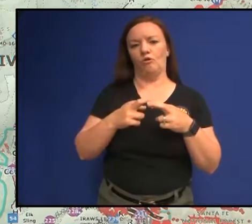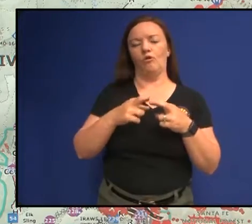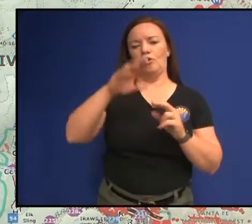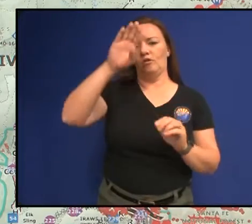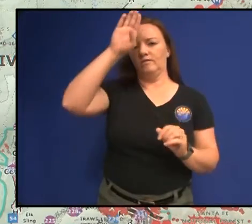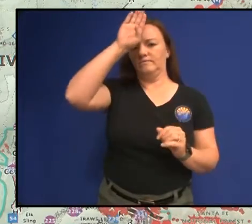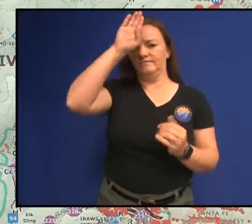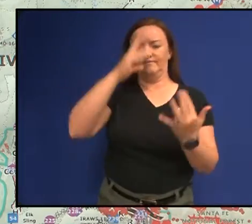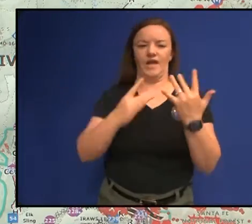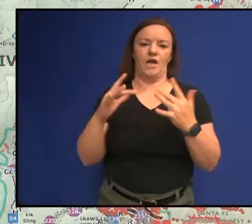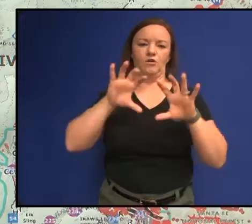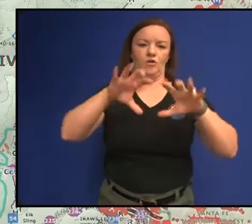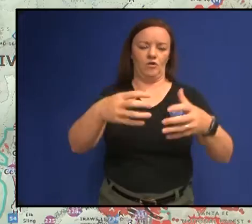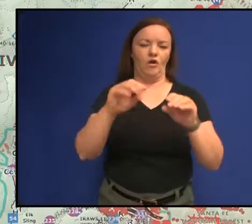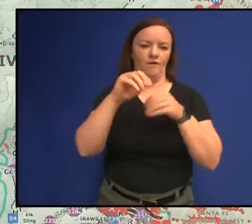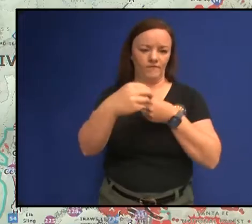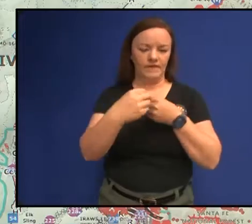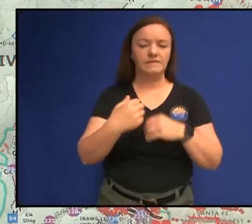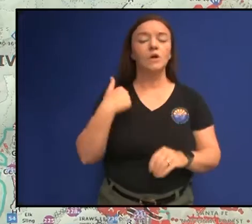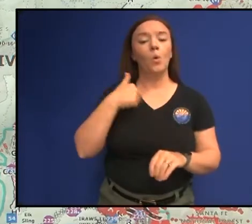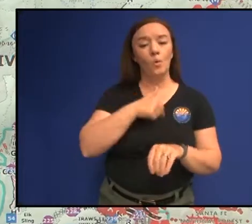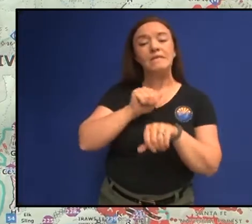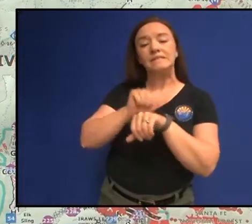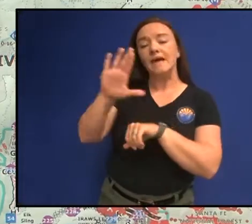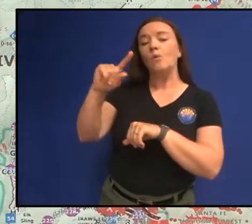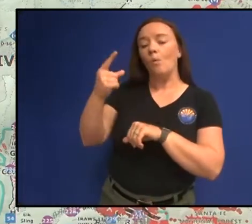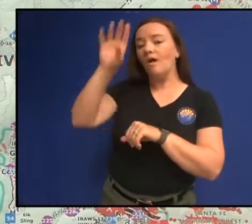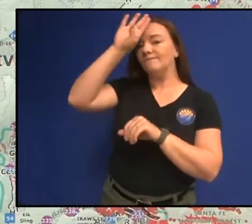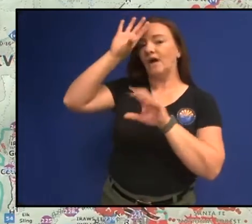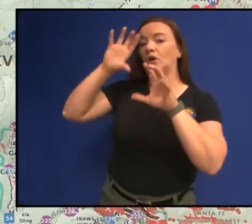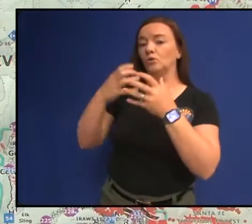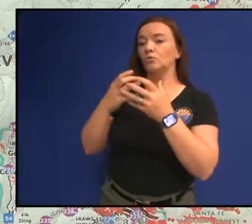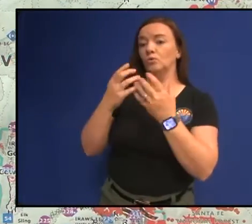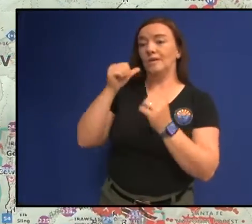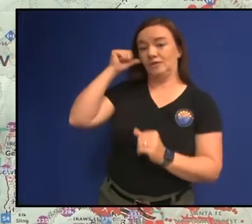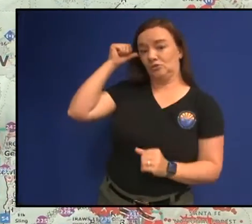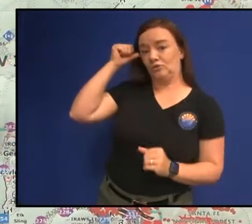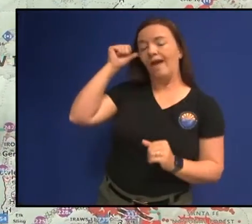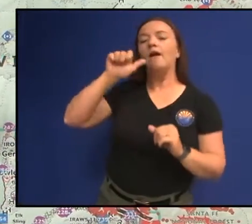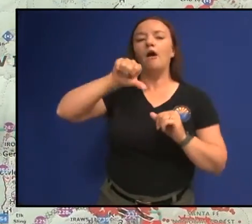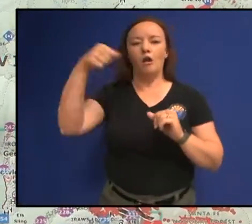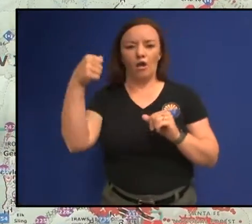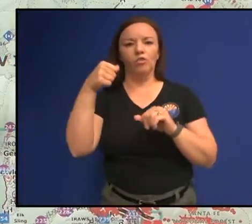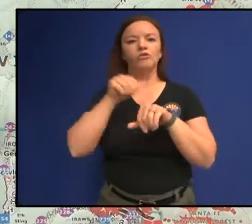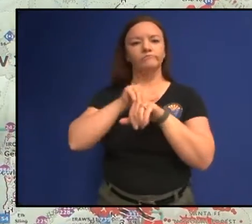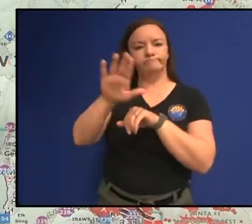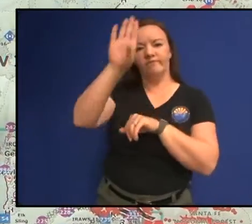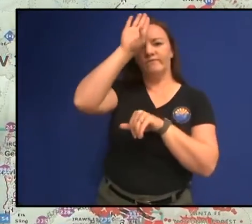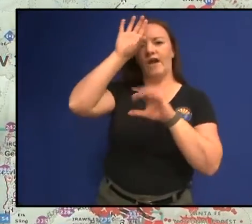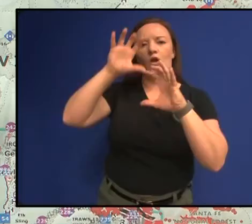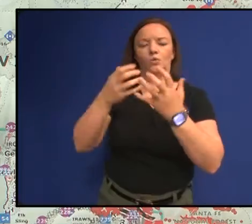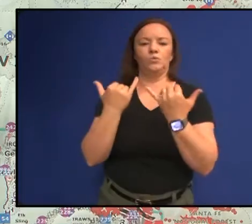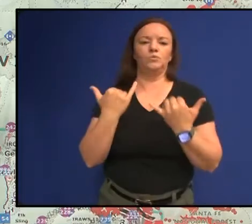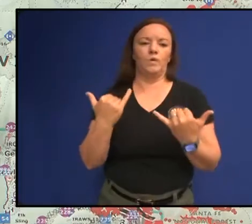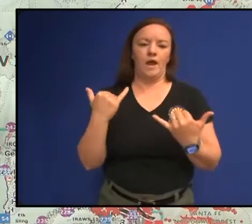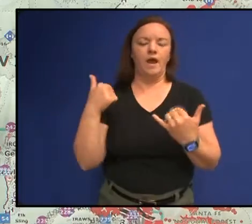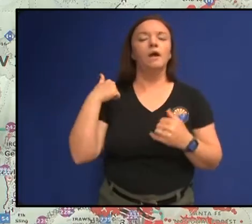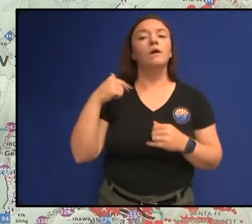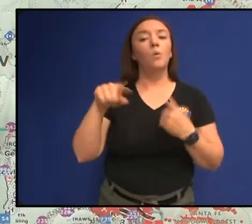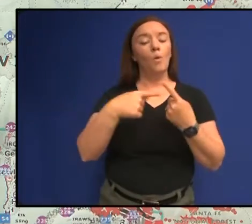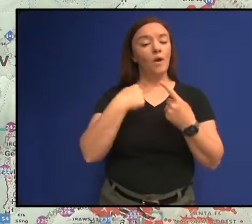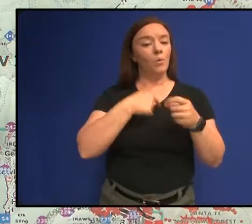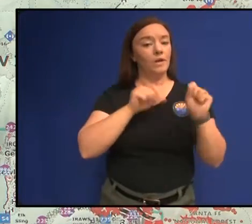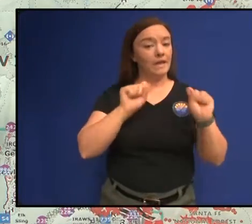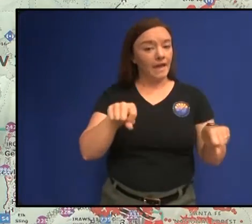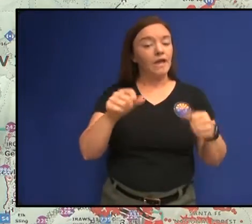there yesterday, and we sent another crew there today. So as we can, we're trying to help give some resources to